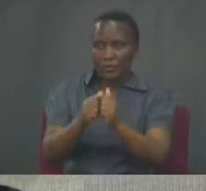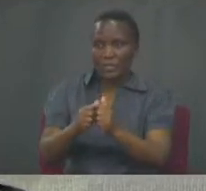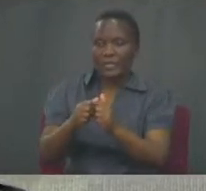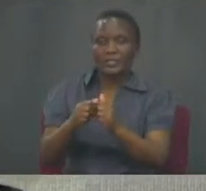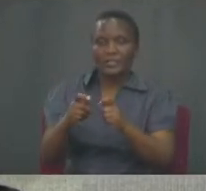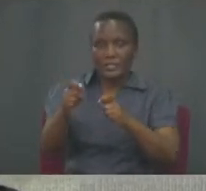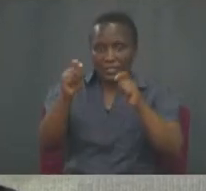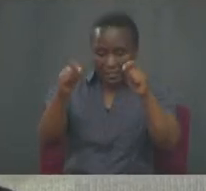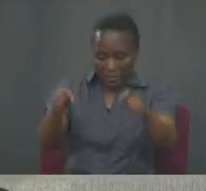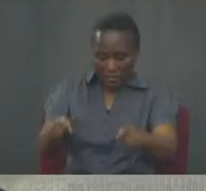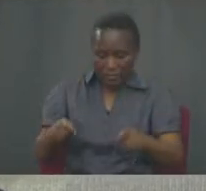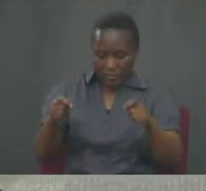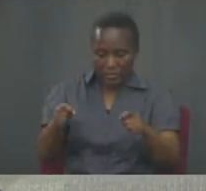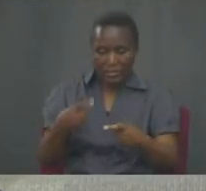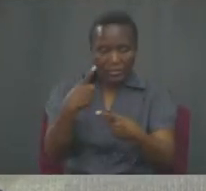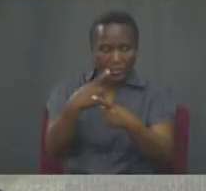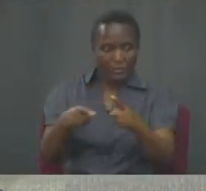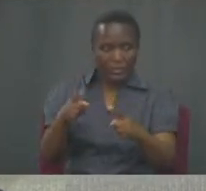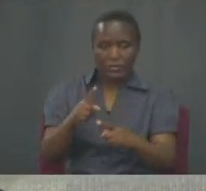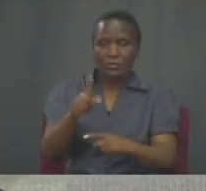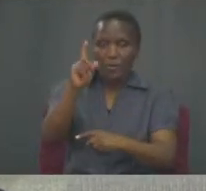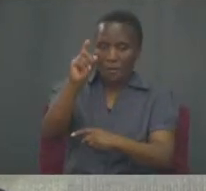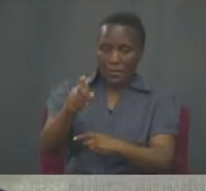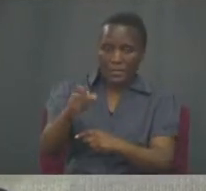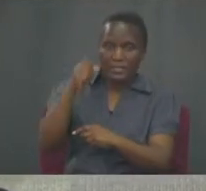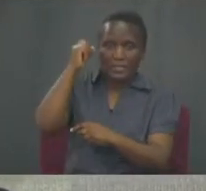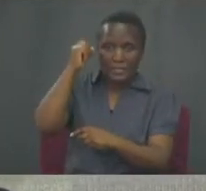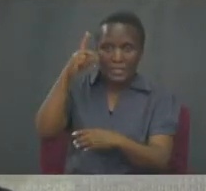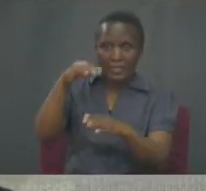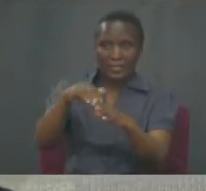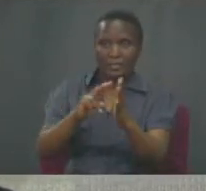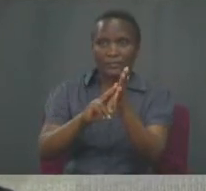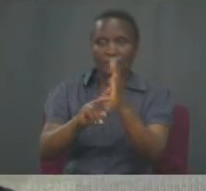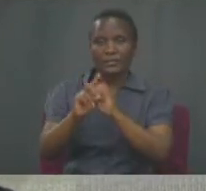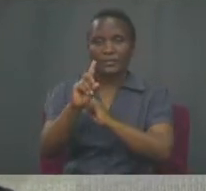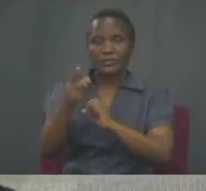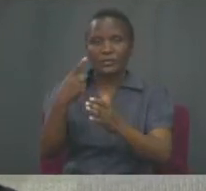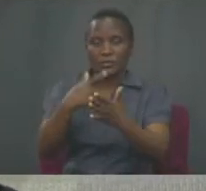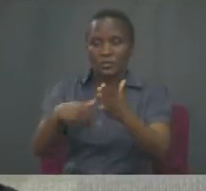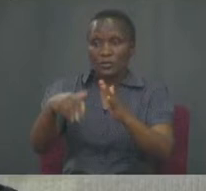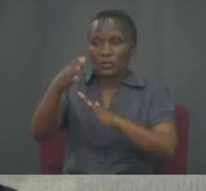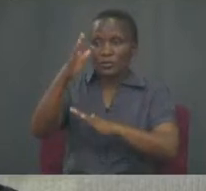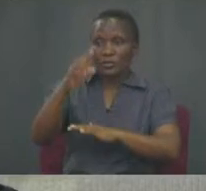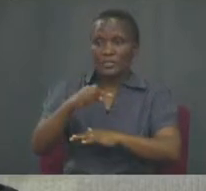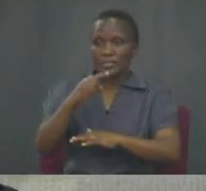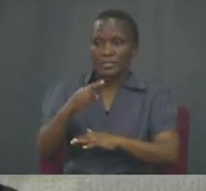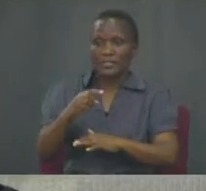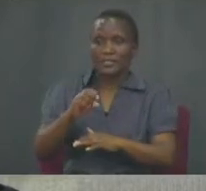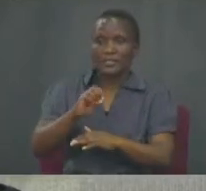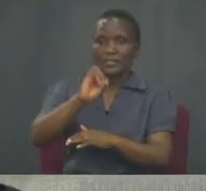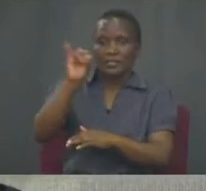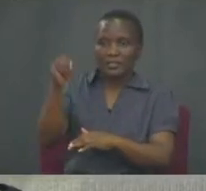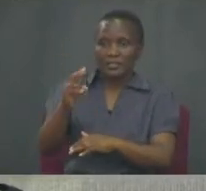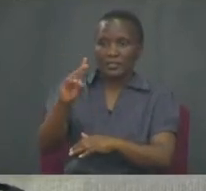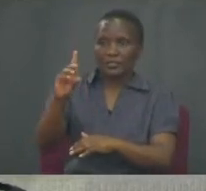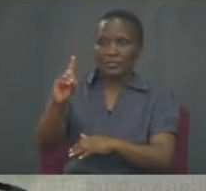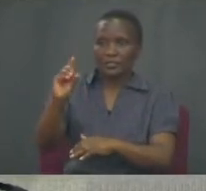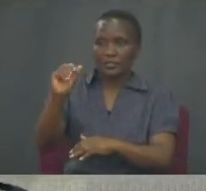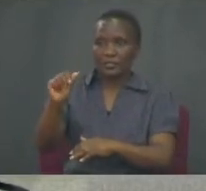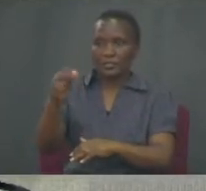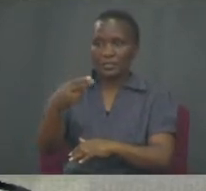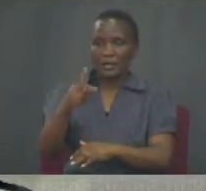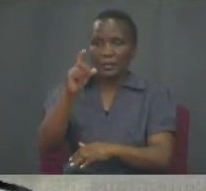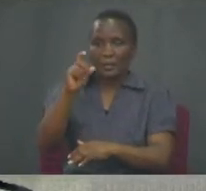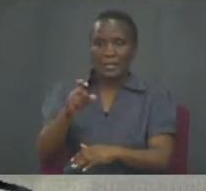But you need to understand that. In verse 2, what had God said? Judah shall go up, but